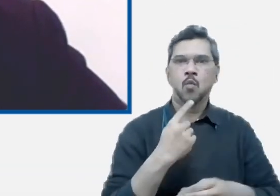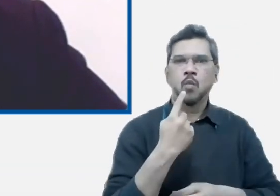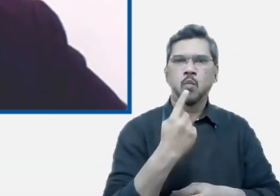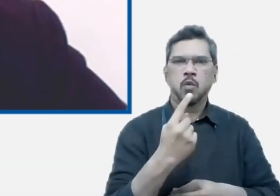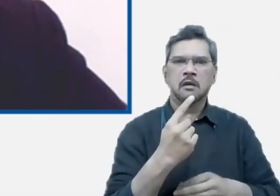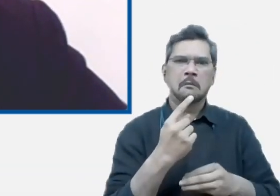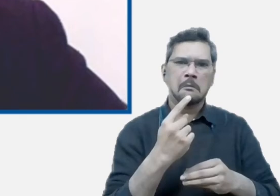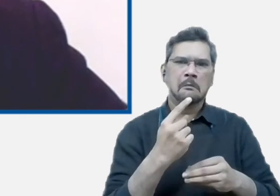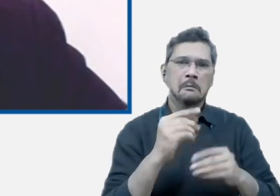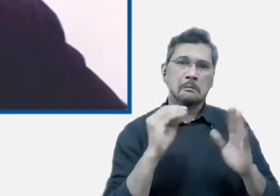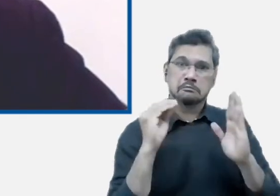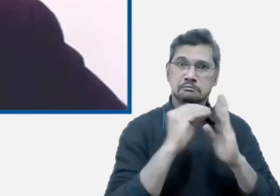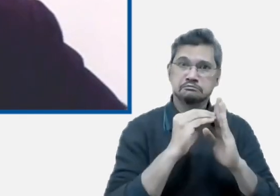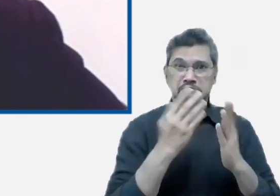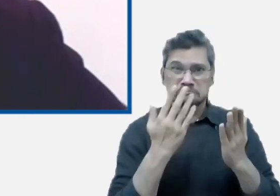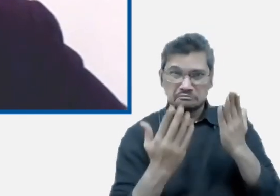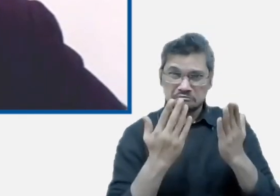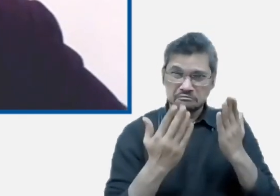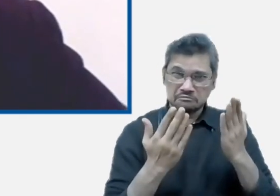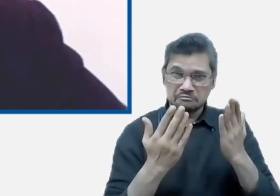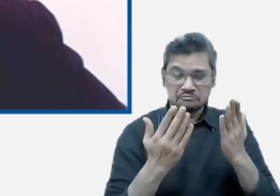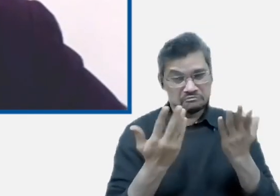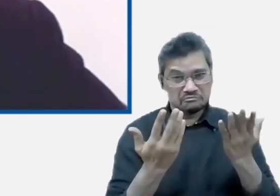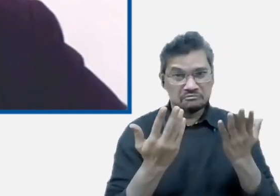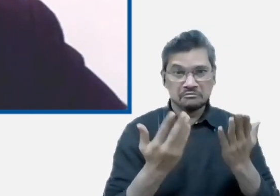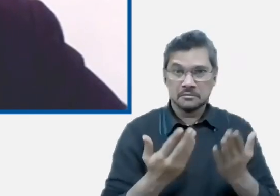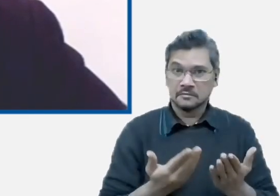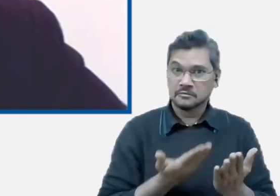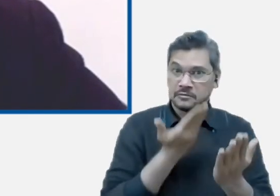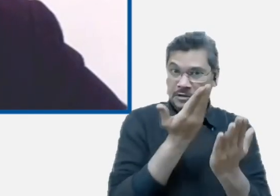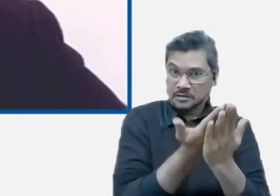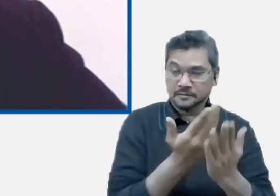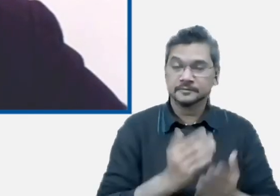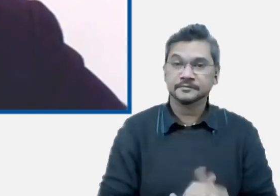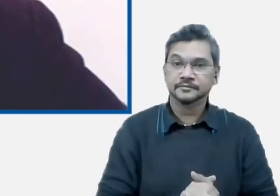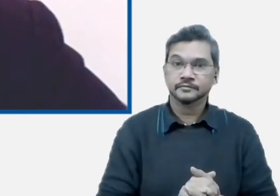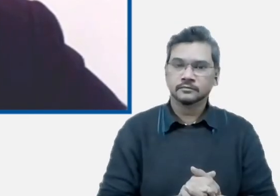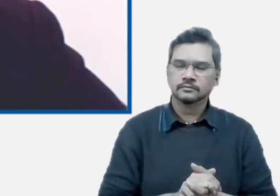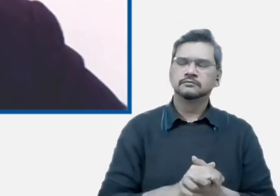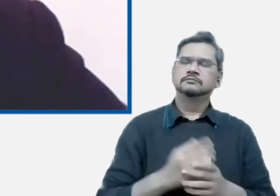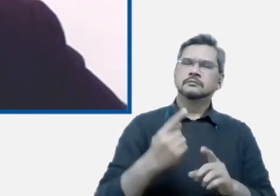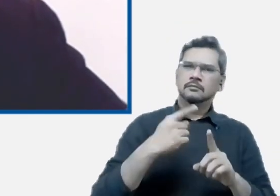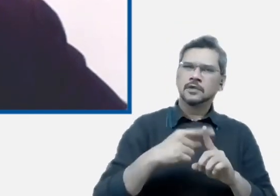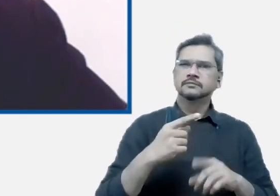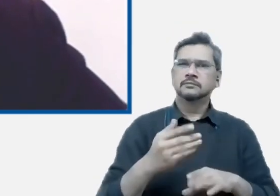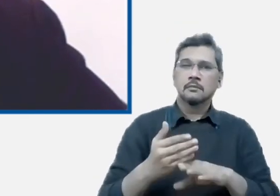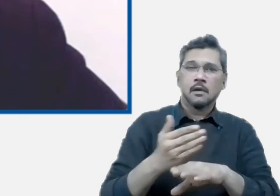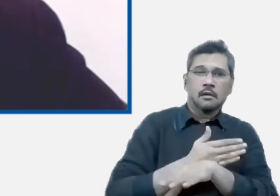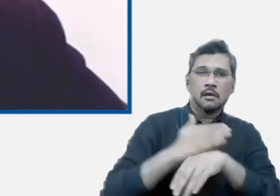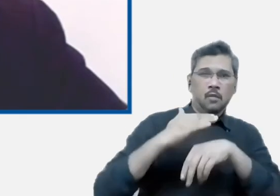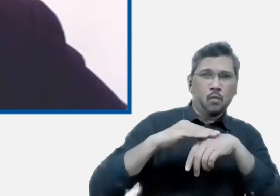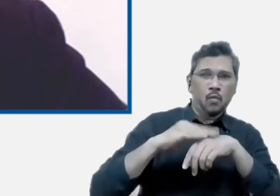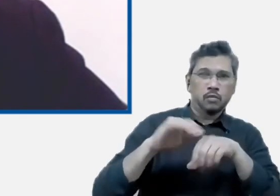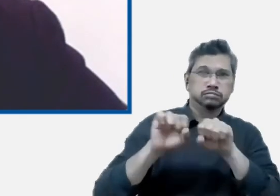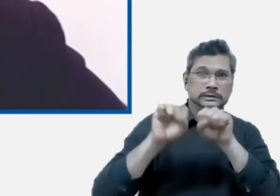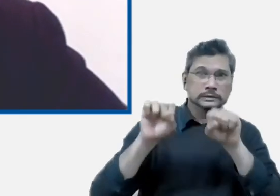Also, a number of references were made to early warning systems several times. We may look into those articles and make sure